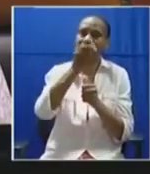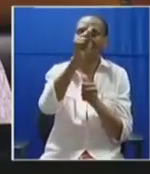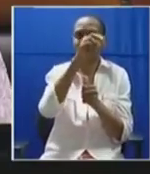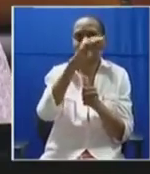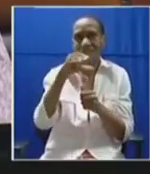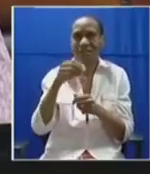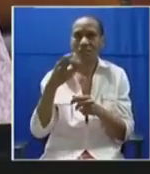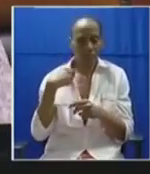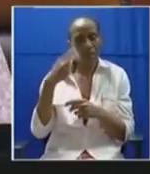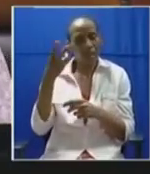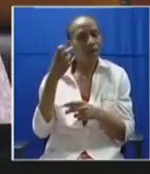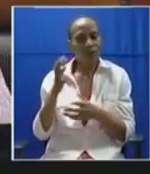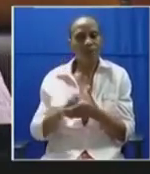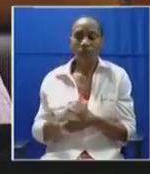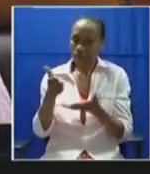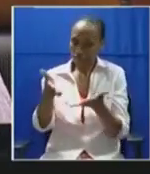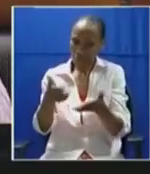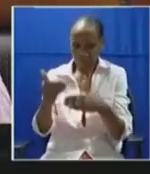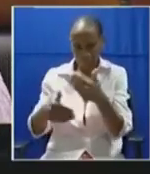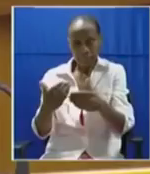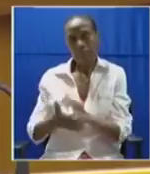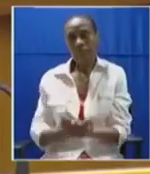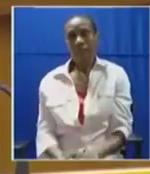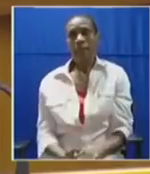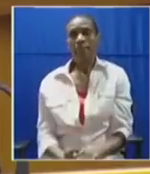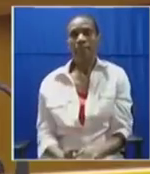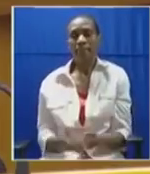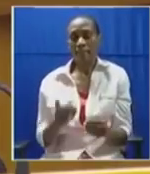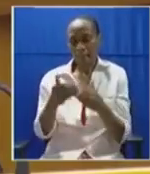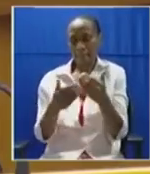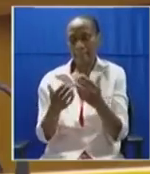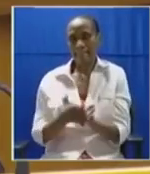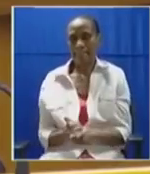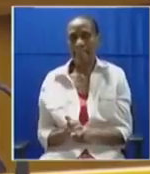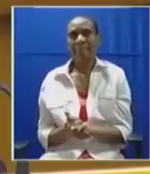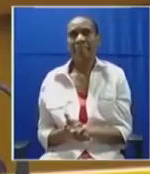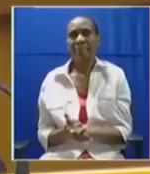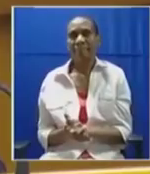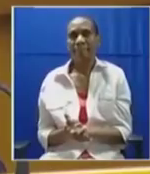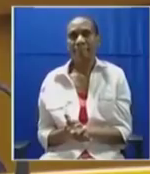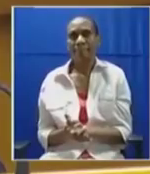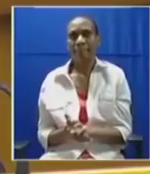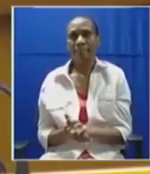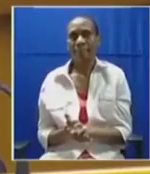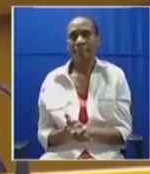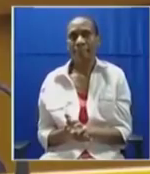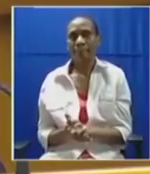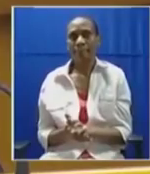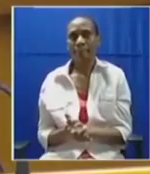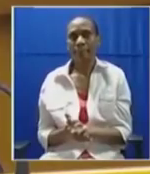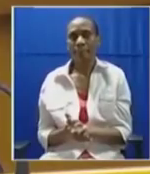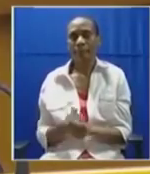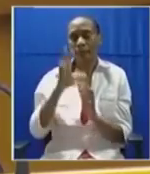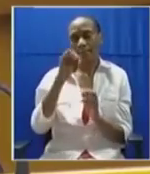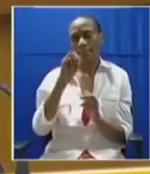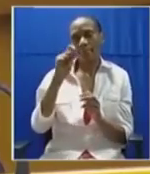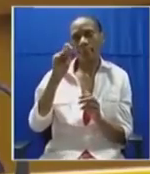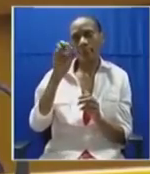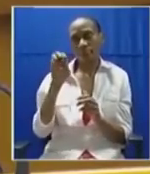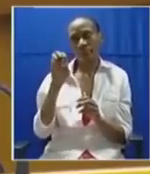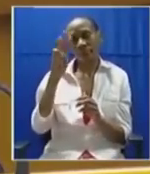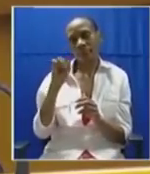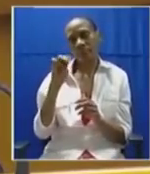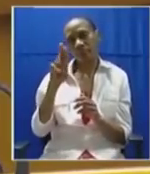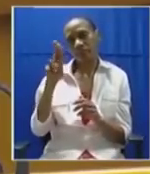you. Continue, Honorable Mbabama. Uti Mthembu, blaming the Constitution for